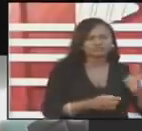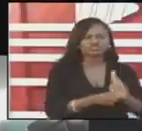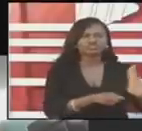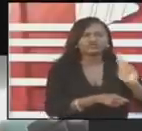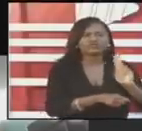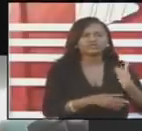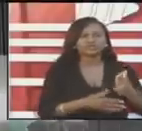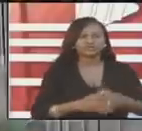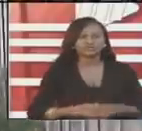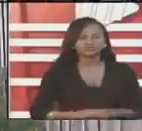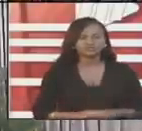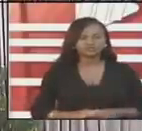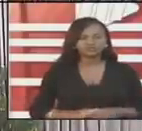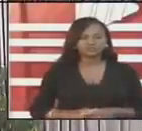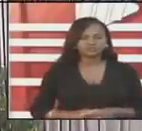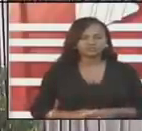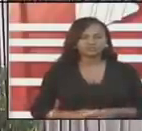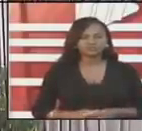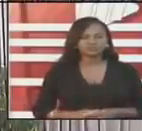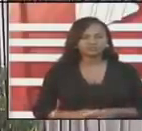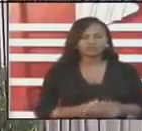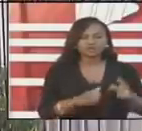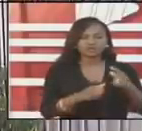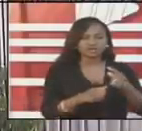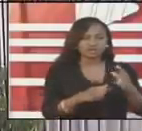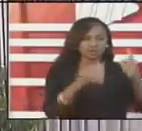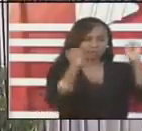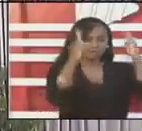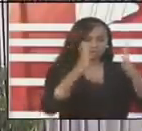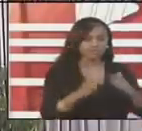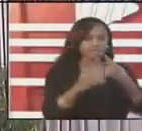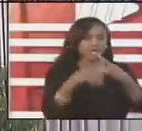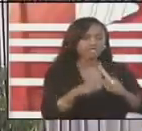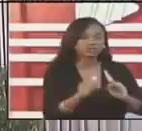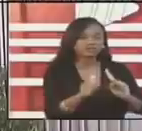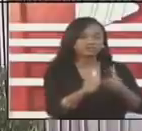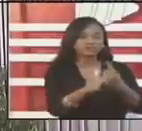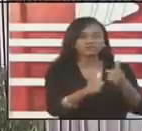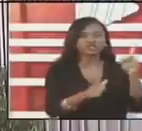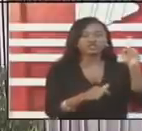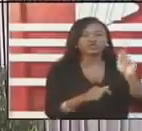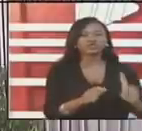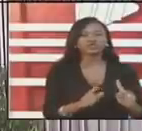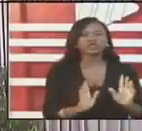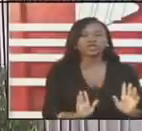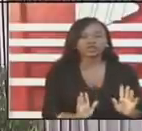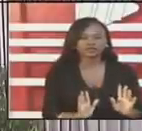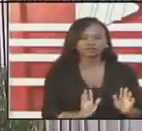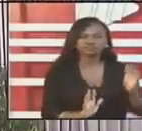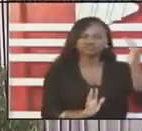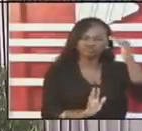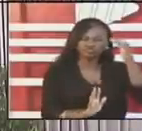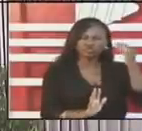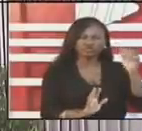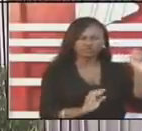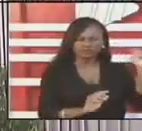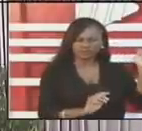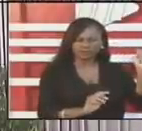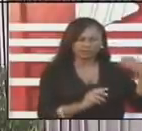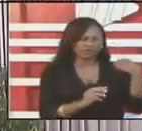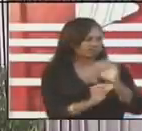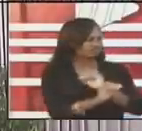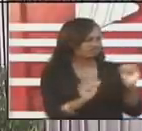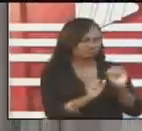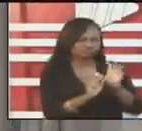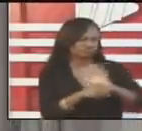Okay, thank you, Elizabeth. So I'll take the first question. Whilst there are no COVID-19 patients in Tobago, the issue